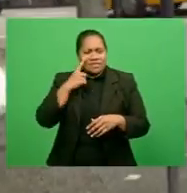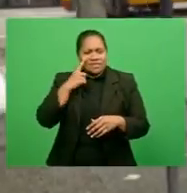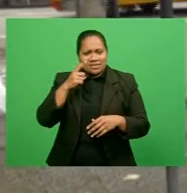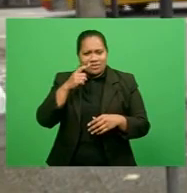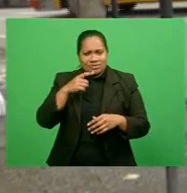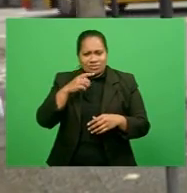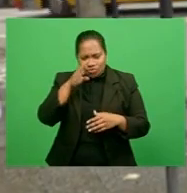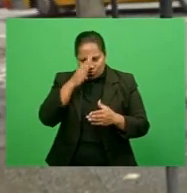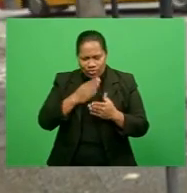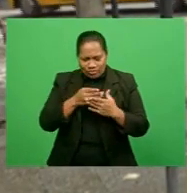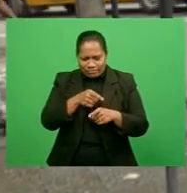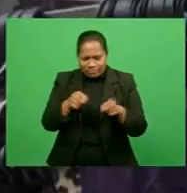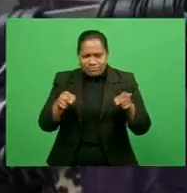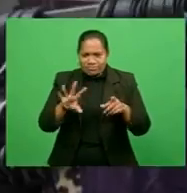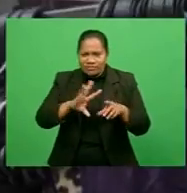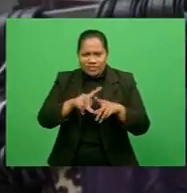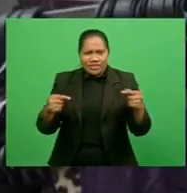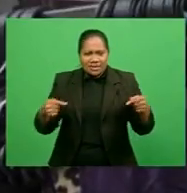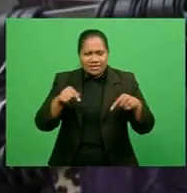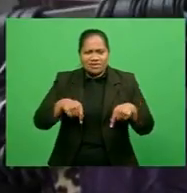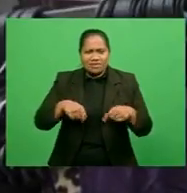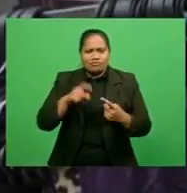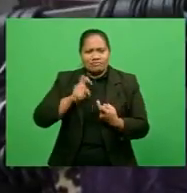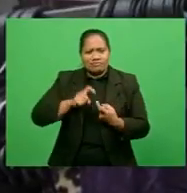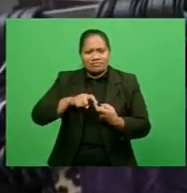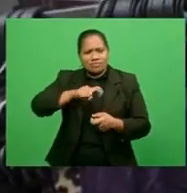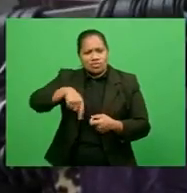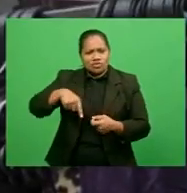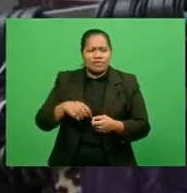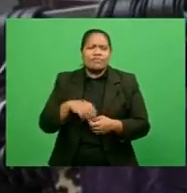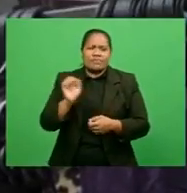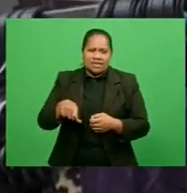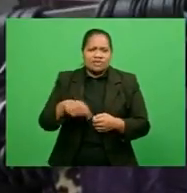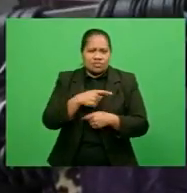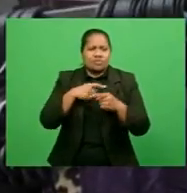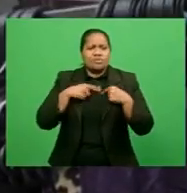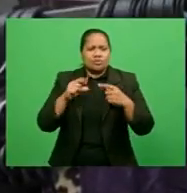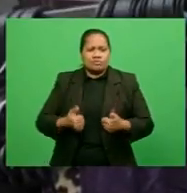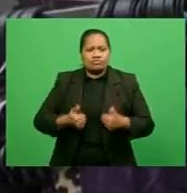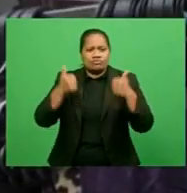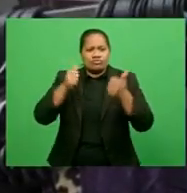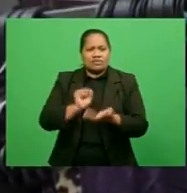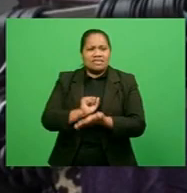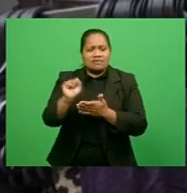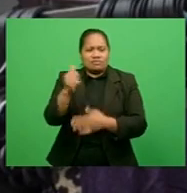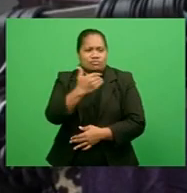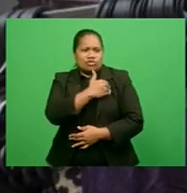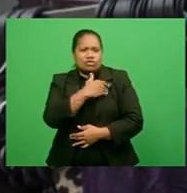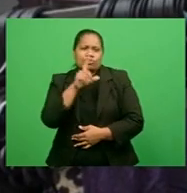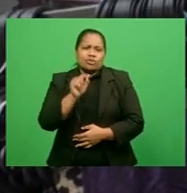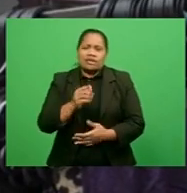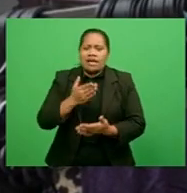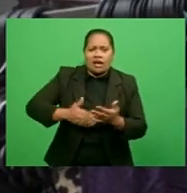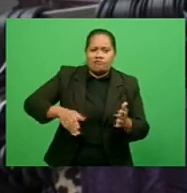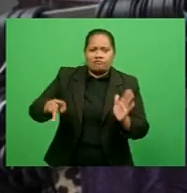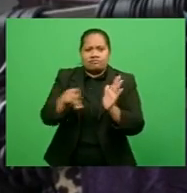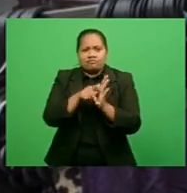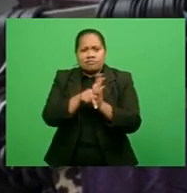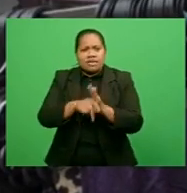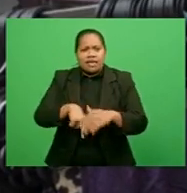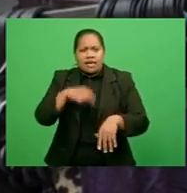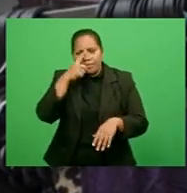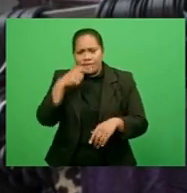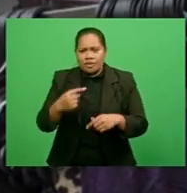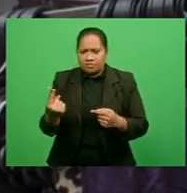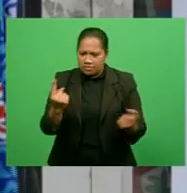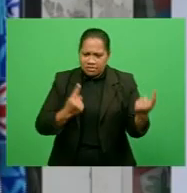be SUVA in show. We did a good sale from morning. We have actually put half price, and customers are really coming,